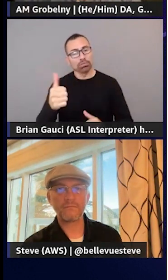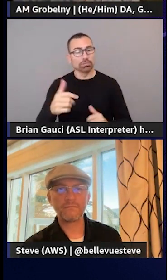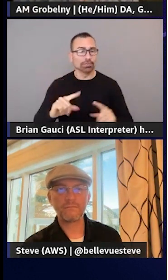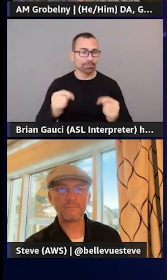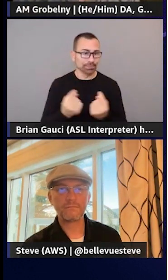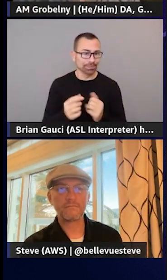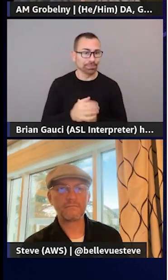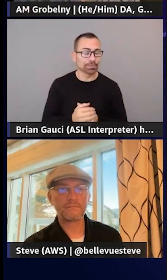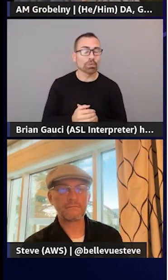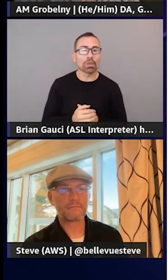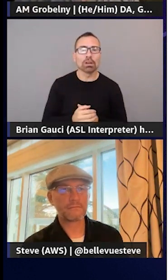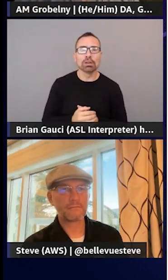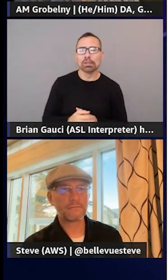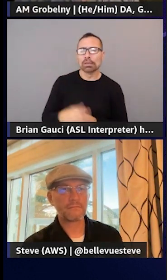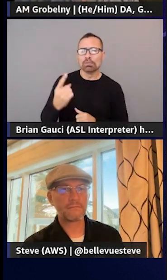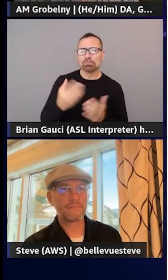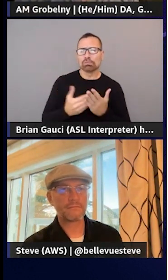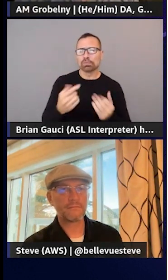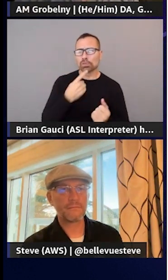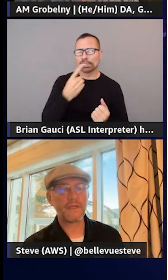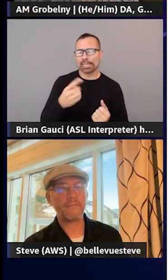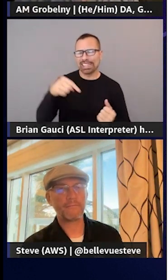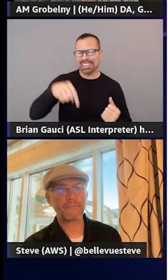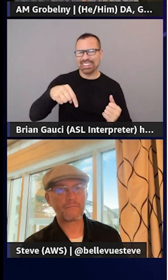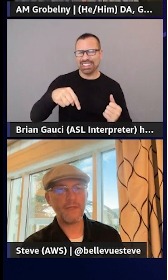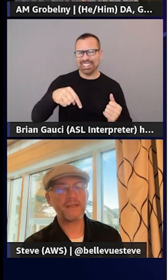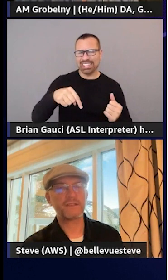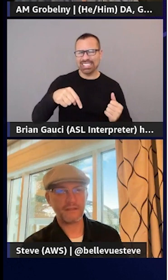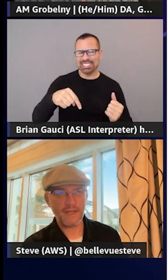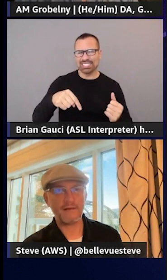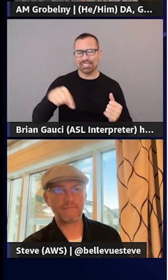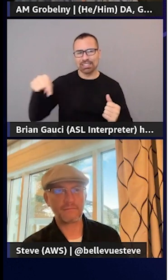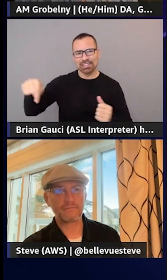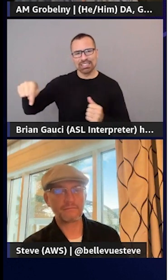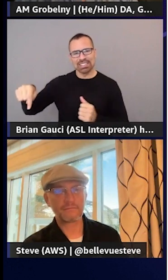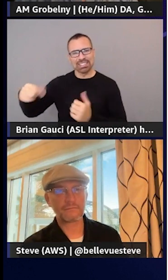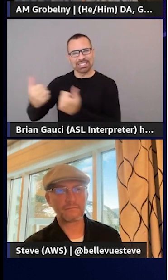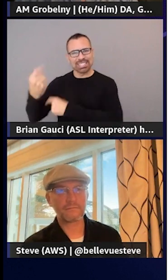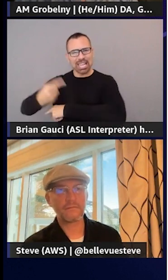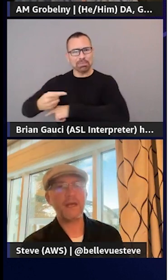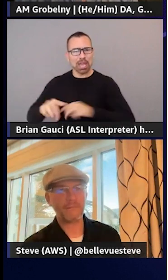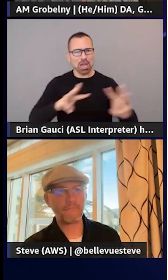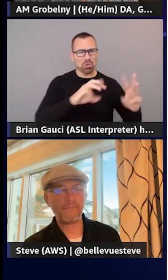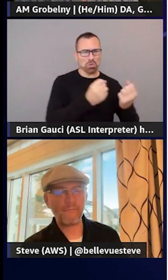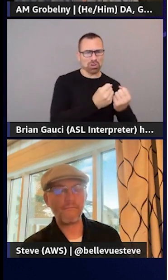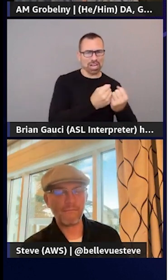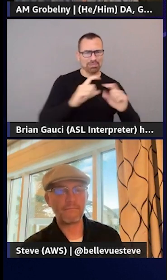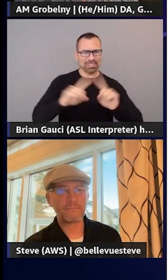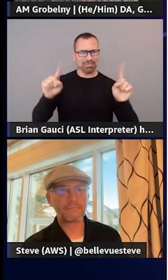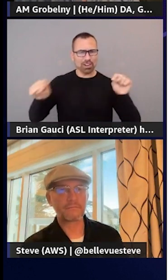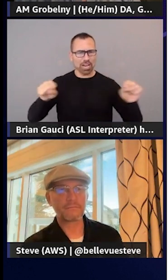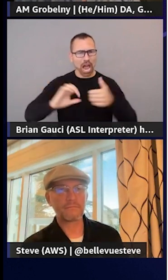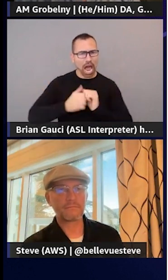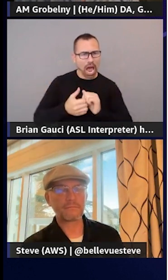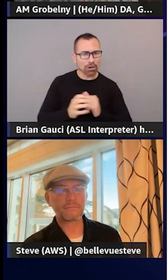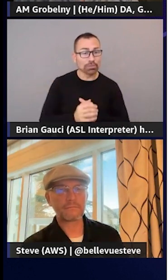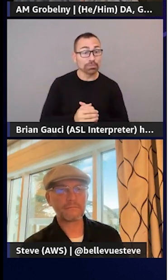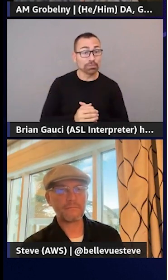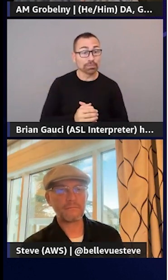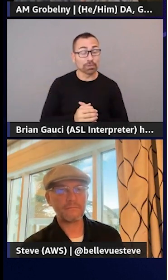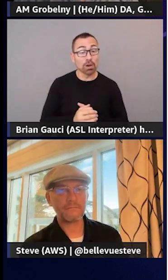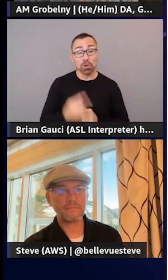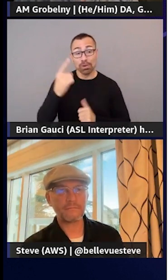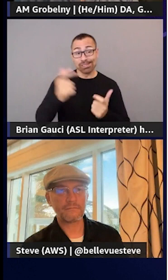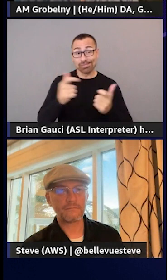asked, how is it different than a workshop, I believe? Yeah. You were saying you're familiar with workshops. Yeah. One of the big